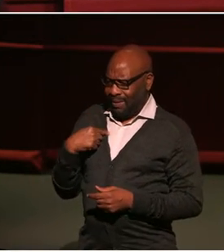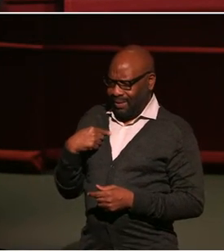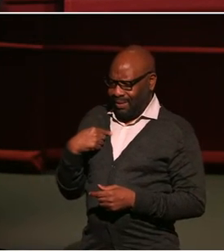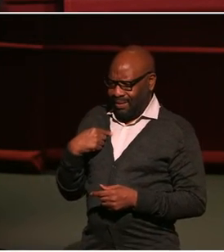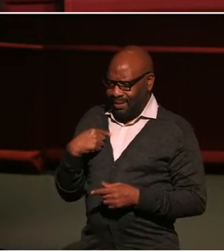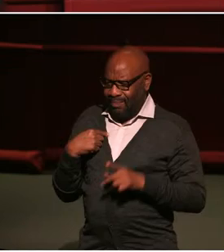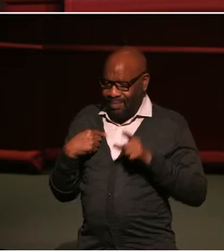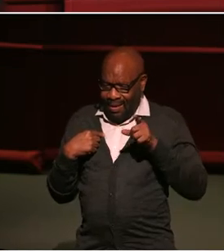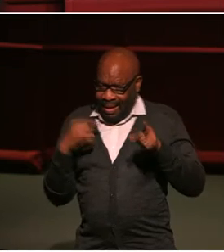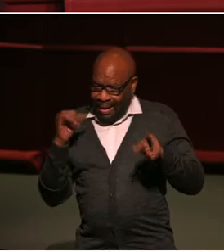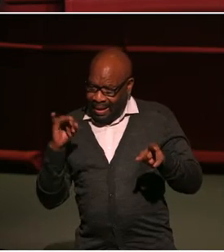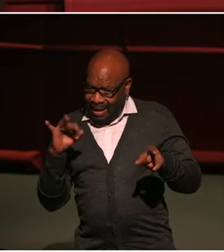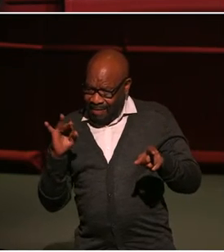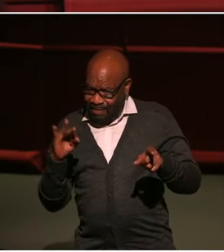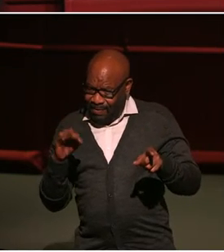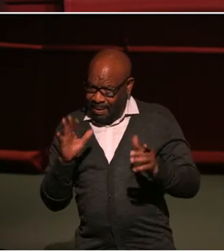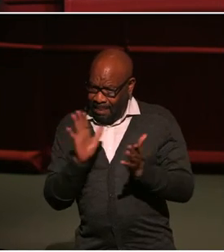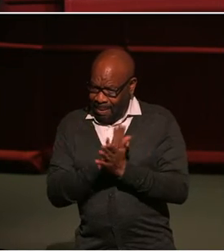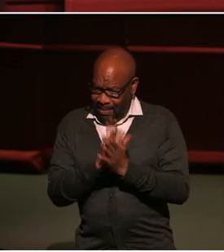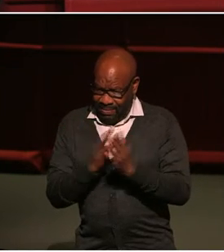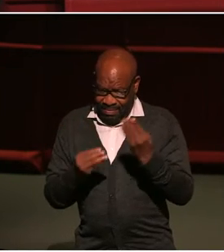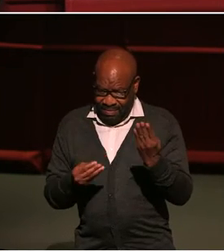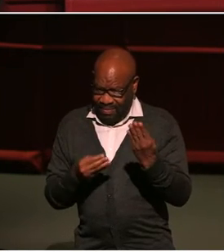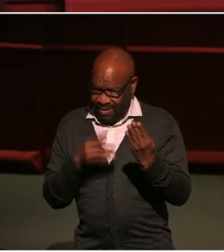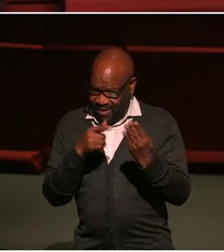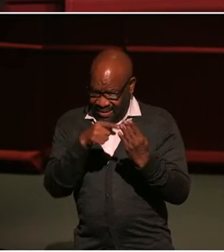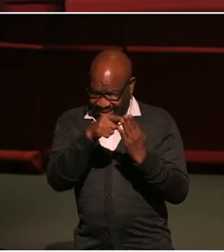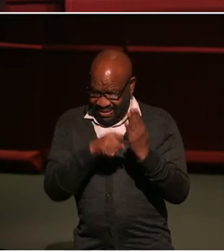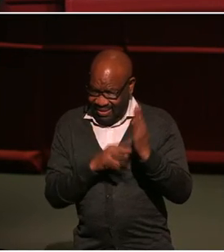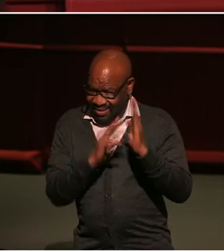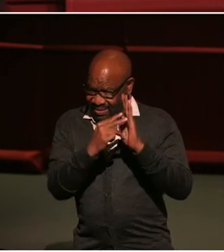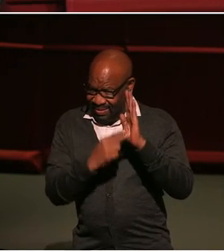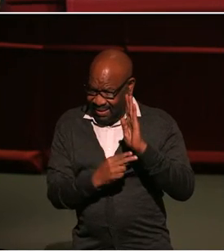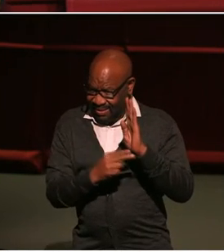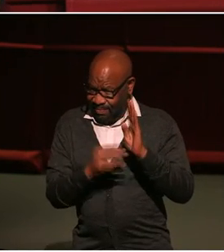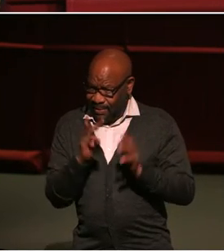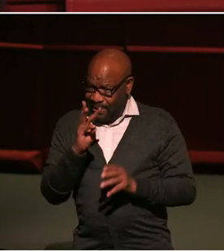that speech and you go over 60 seconds,